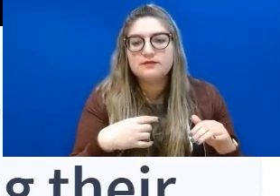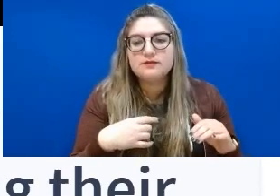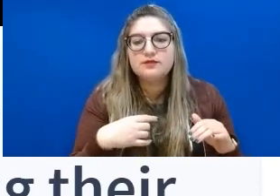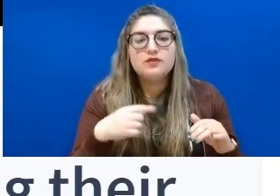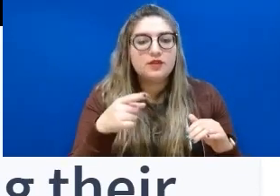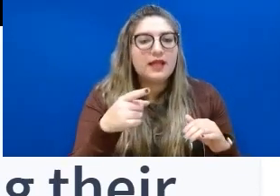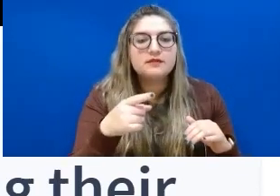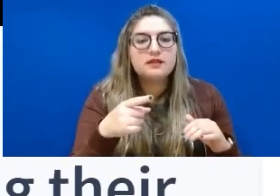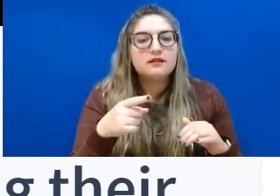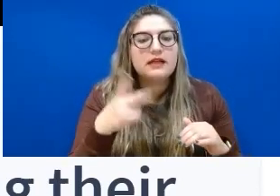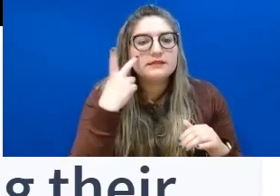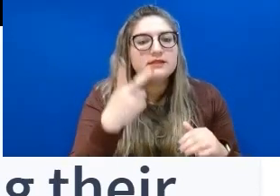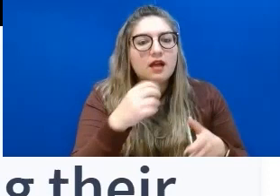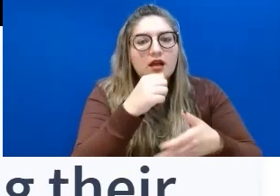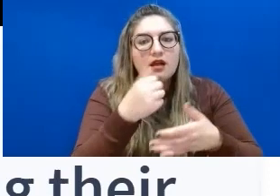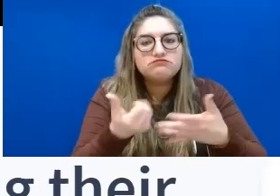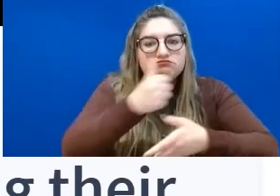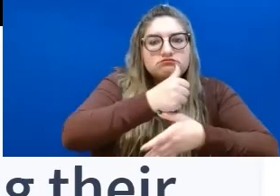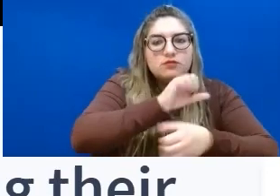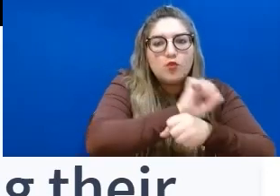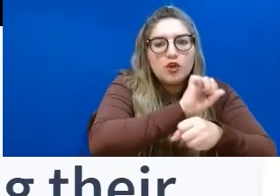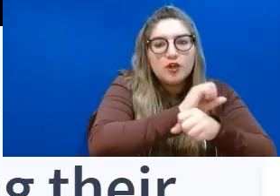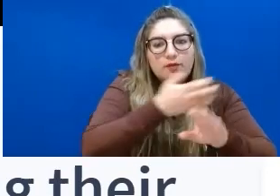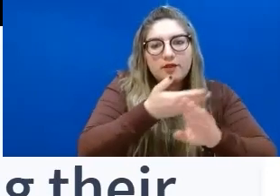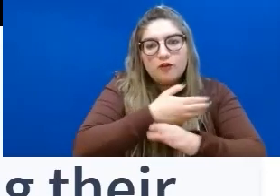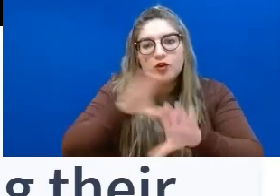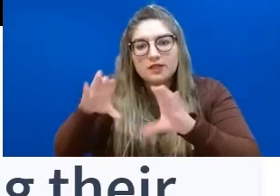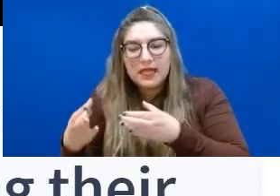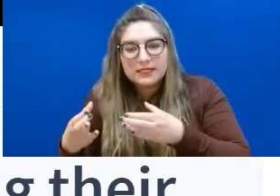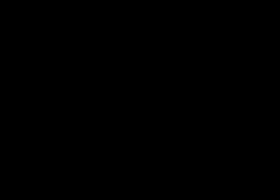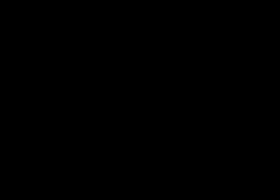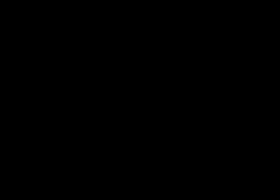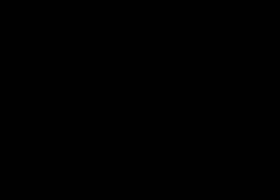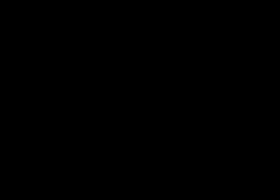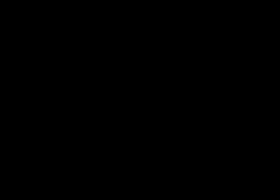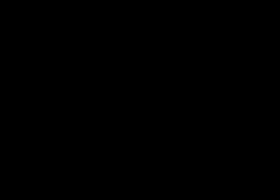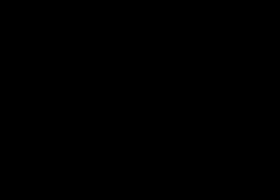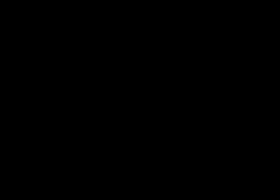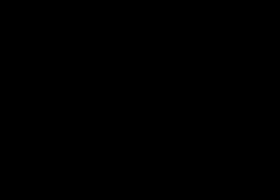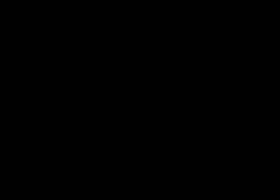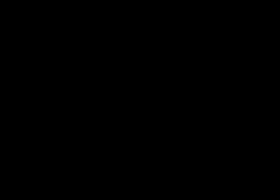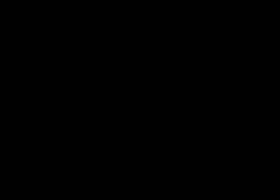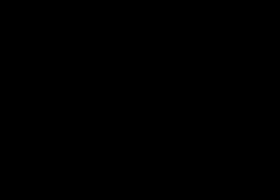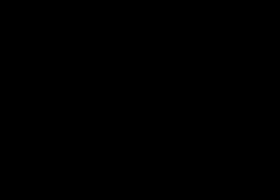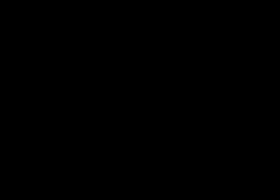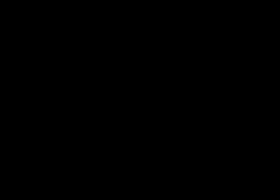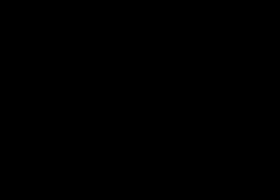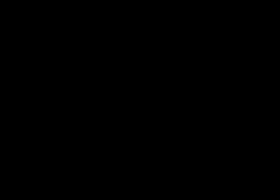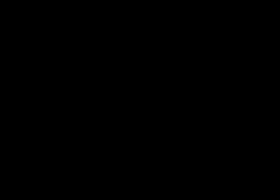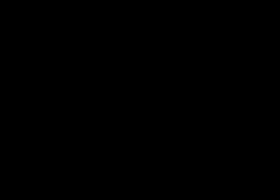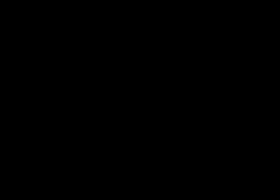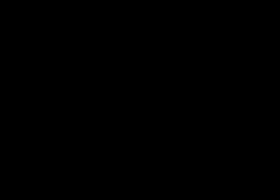Yeah, you had said that one. So give me 1 second. Any questions or thoughts as I'm pulling